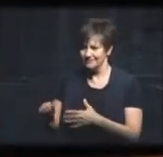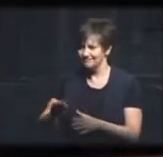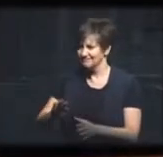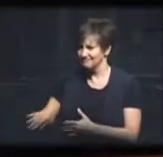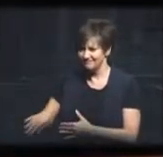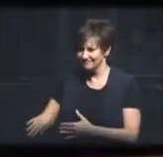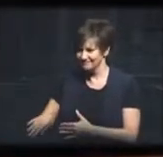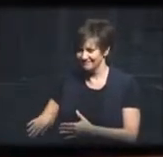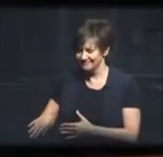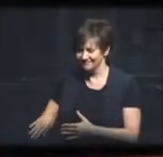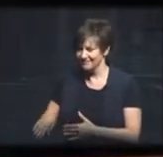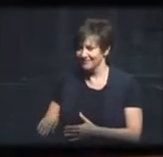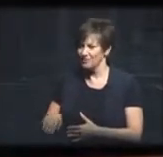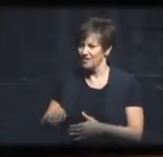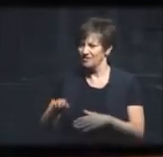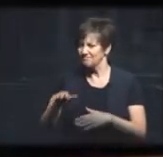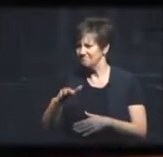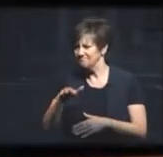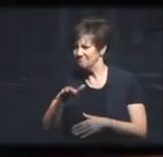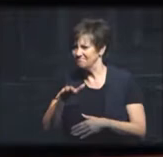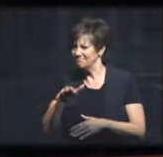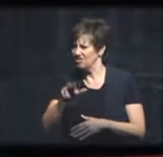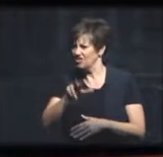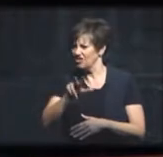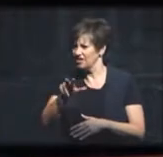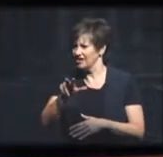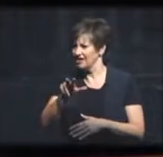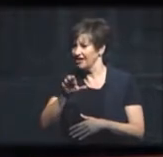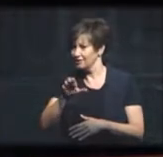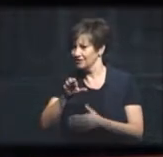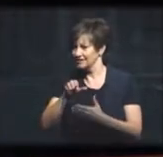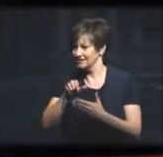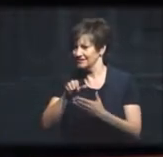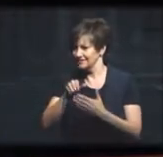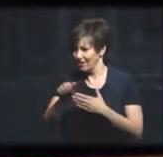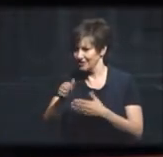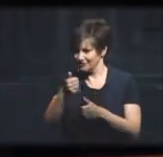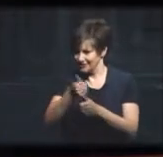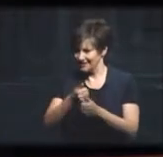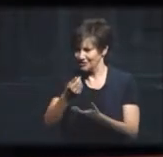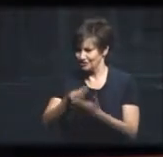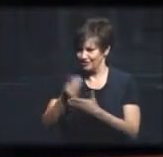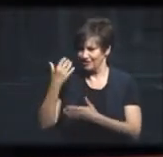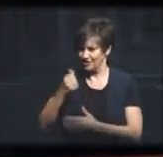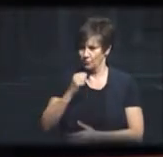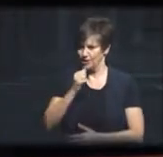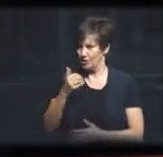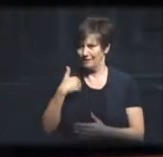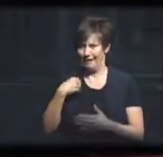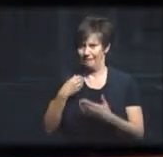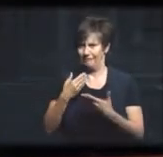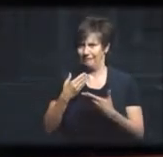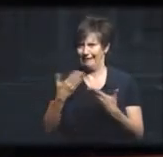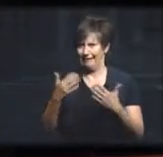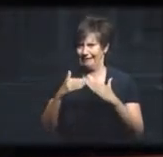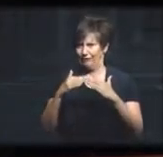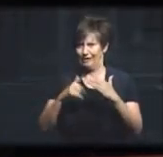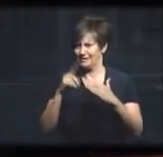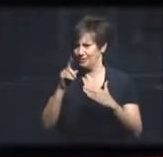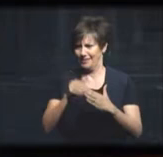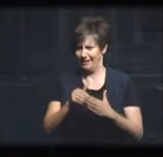those anymore. We're averaging $3,300 per scholarship. We don't have any that are less than $1,000